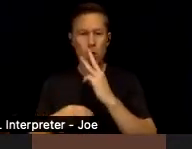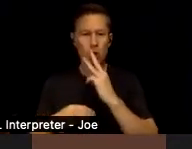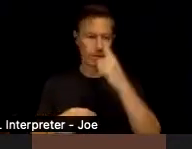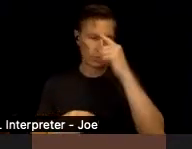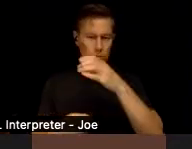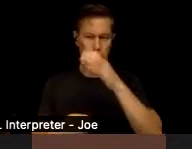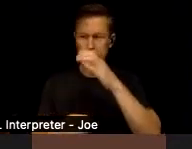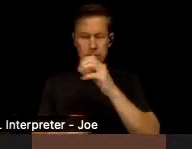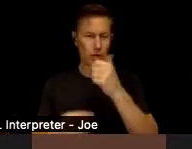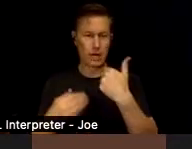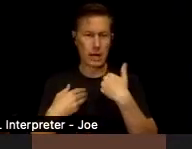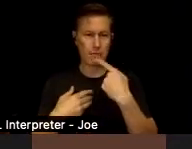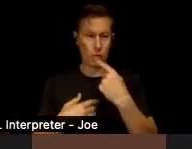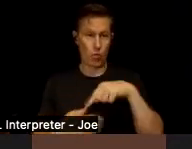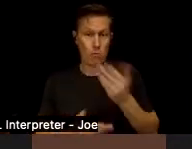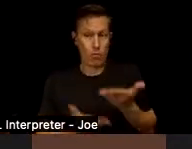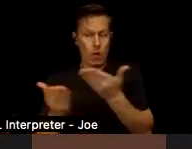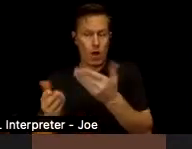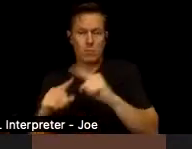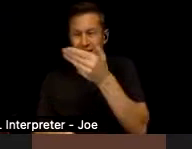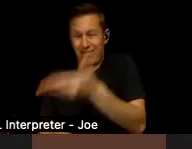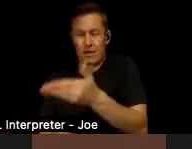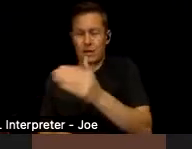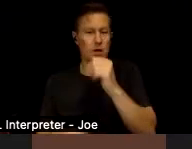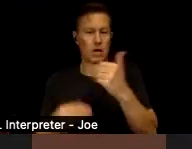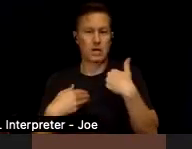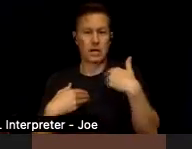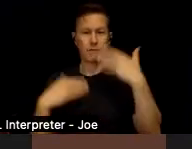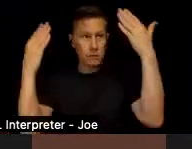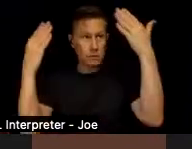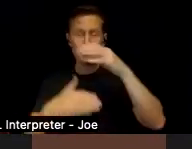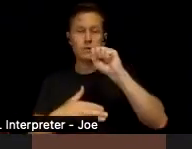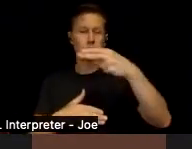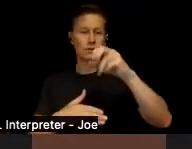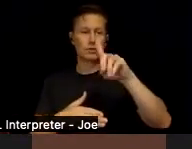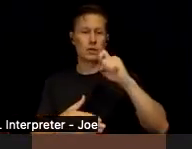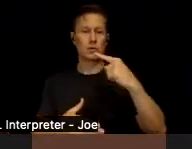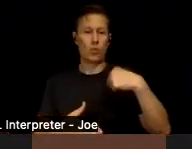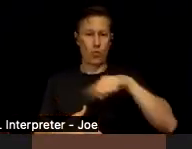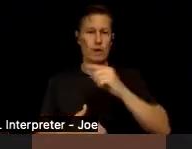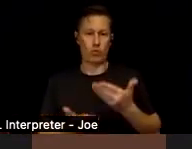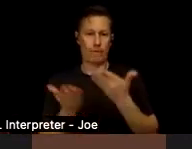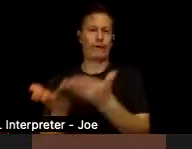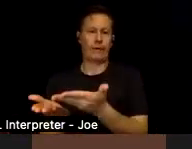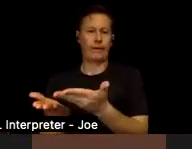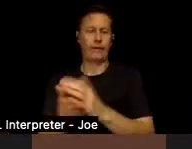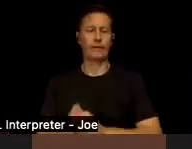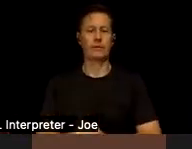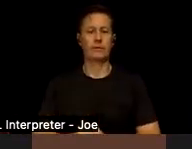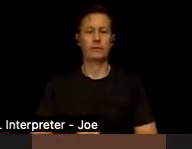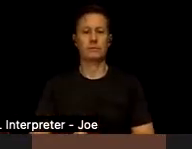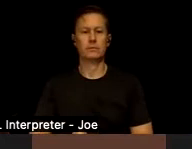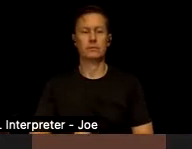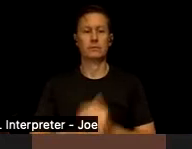other than what we brought. There was no shade. We provided our own shade. So for the